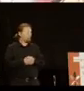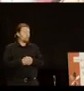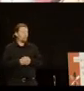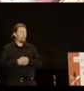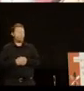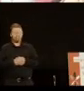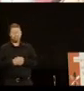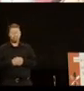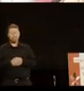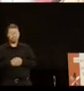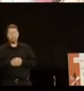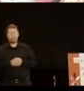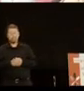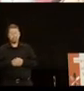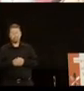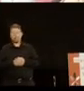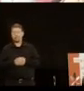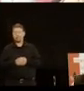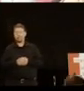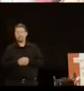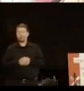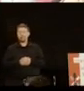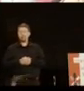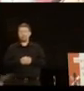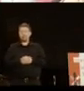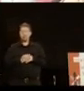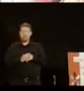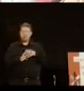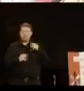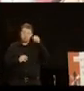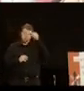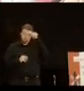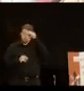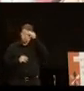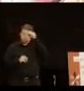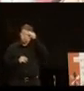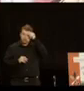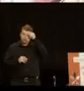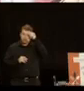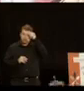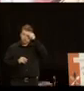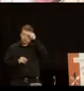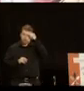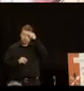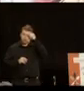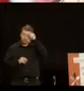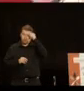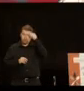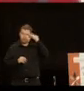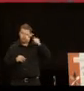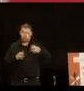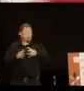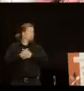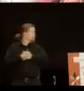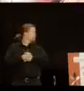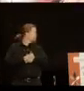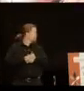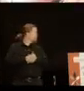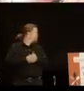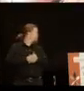Nothing fell. Oh, okay, good. I'm going to go get the other door prizes, though, right over there. Okay, go get 'em.